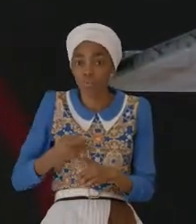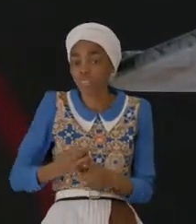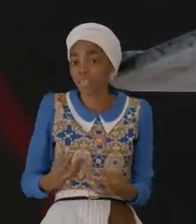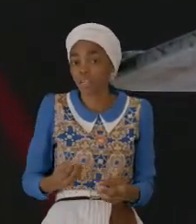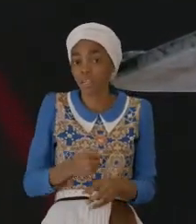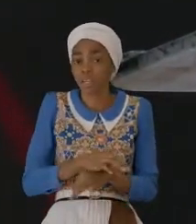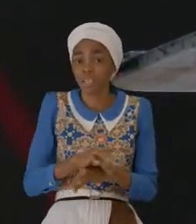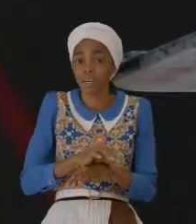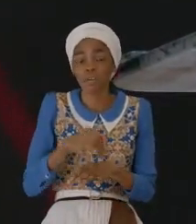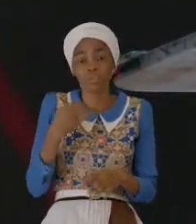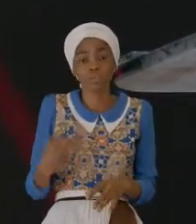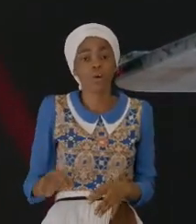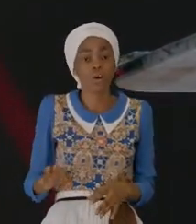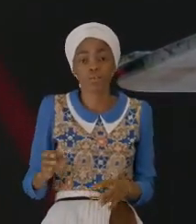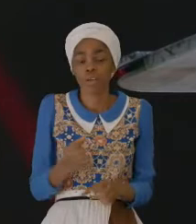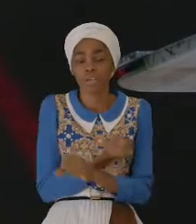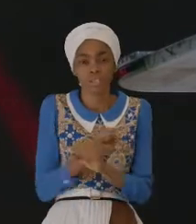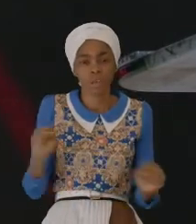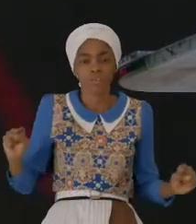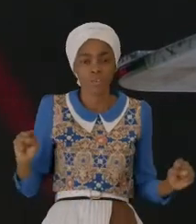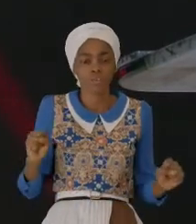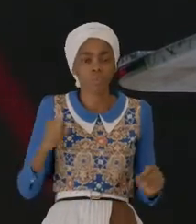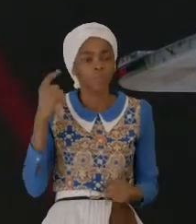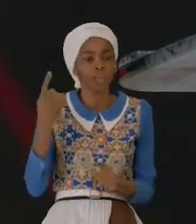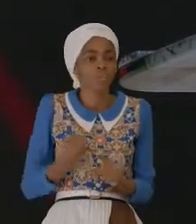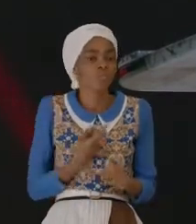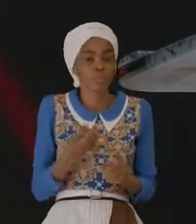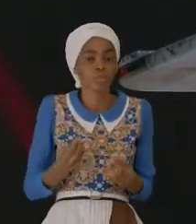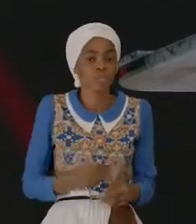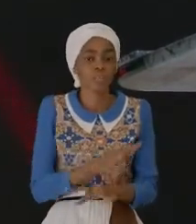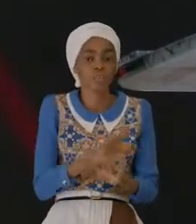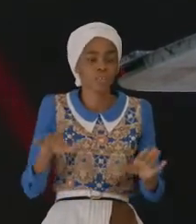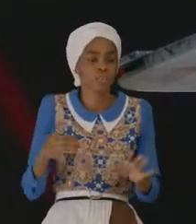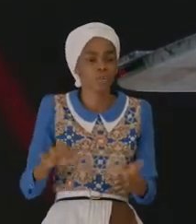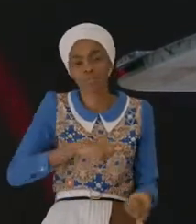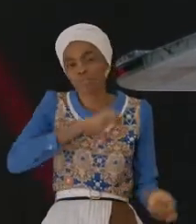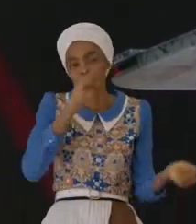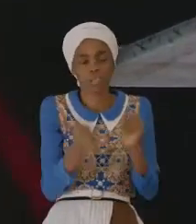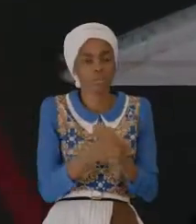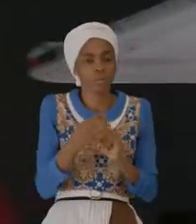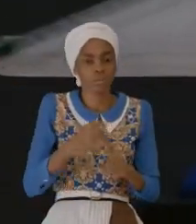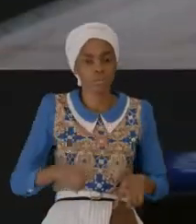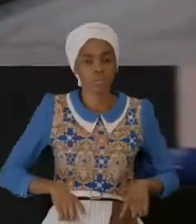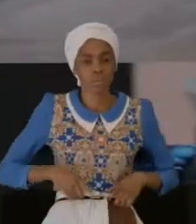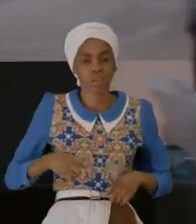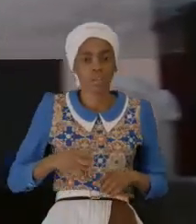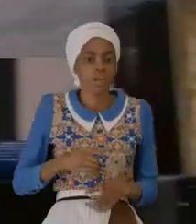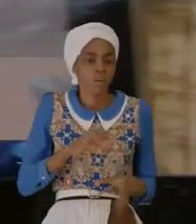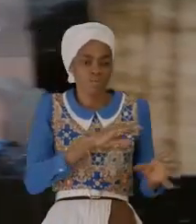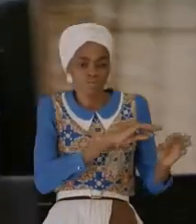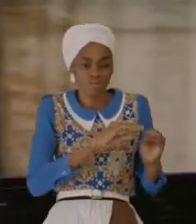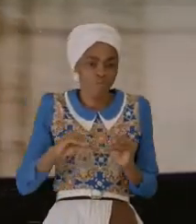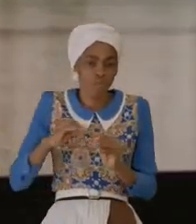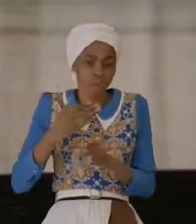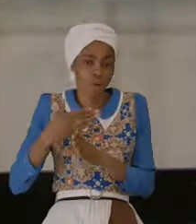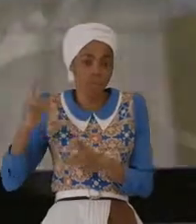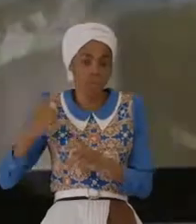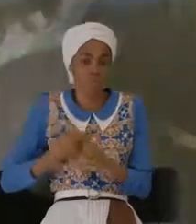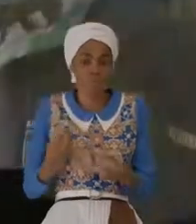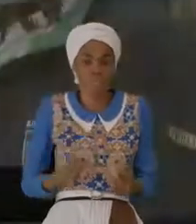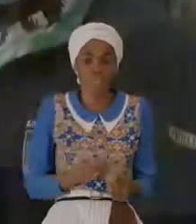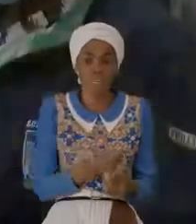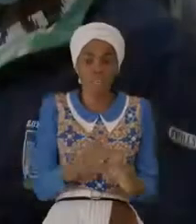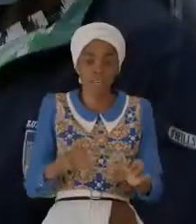of the ground or transformation of Life off the ground of Holiness without